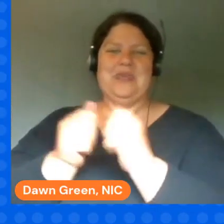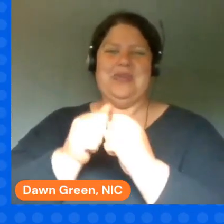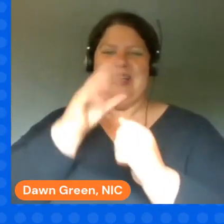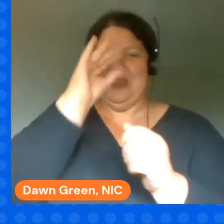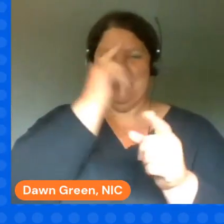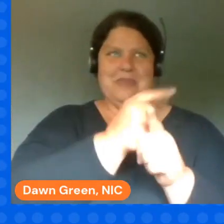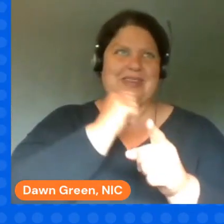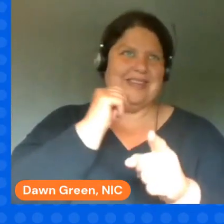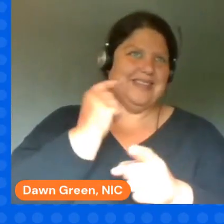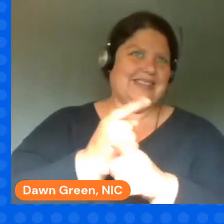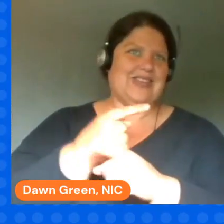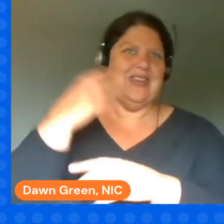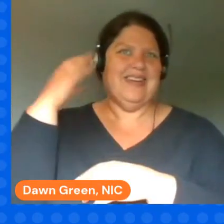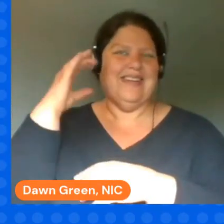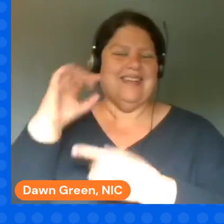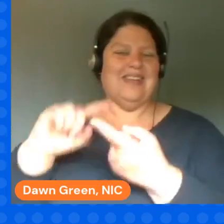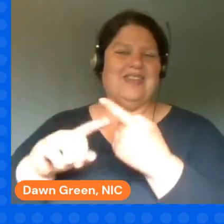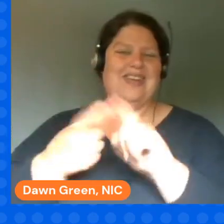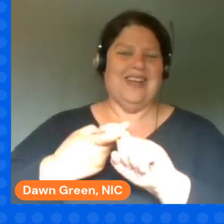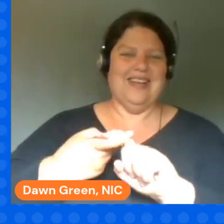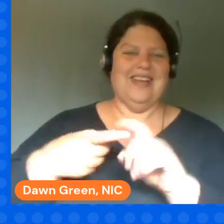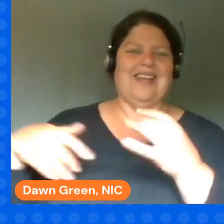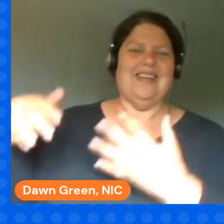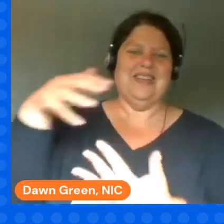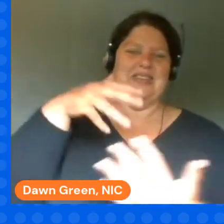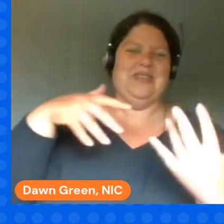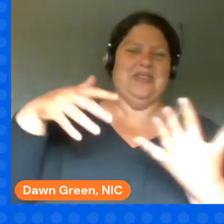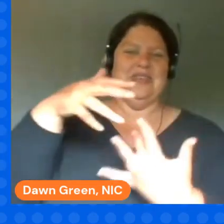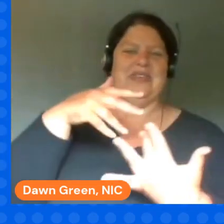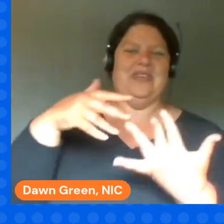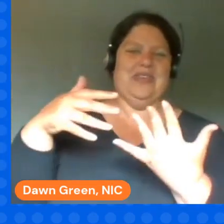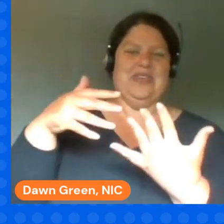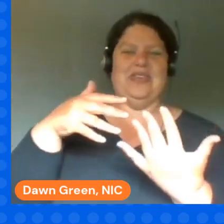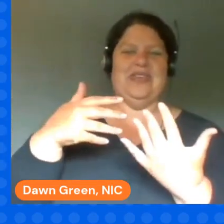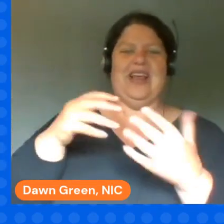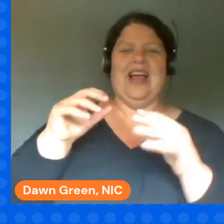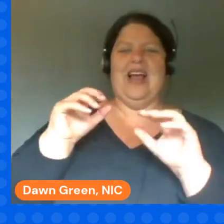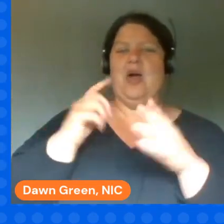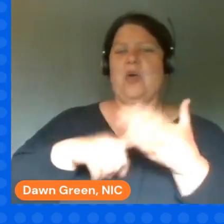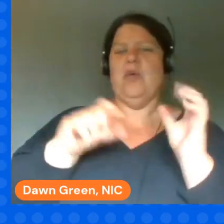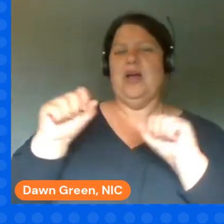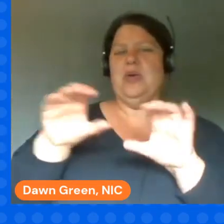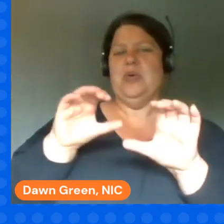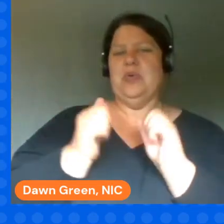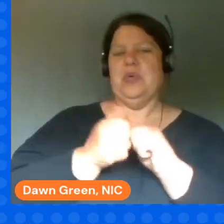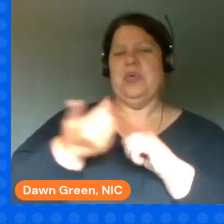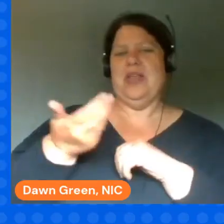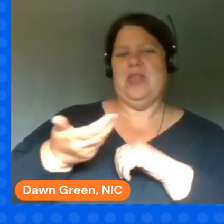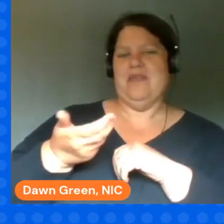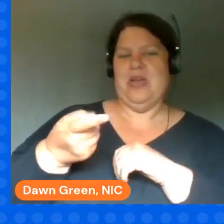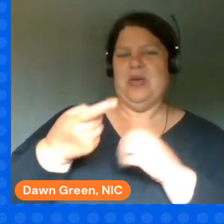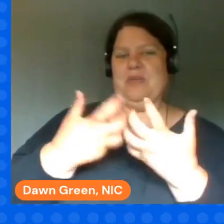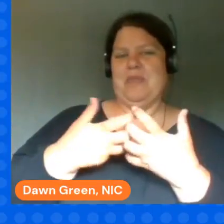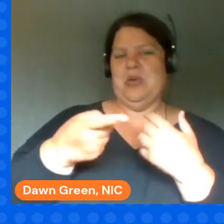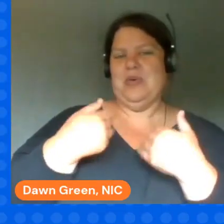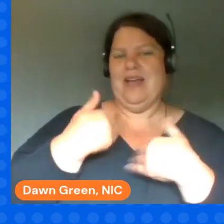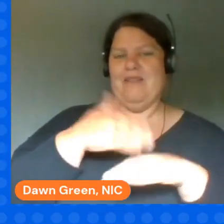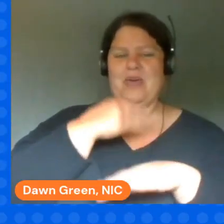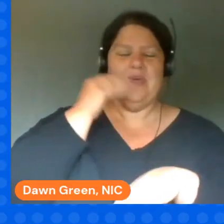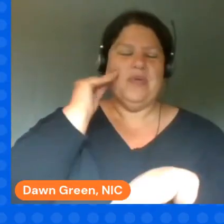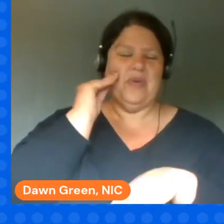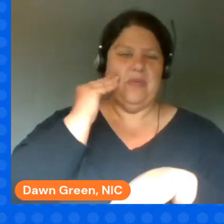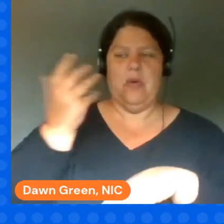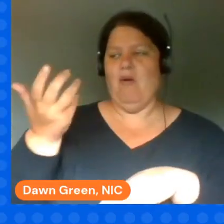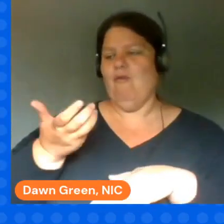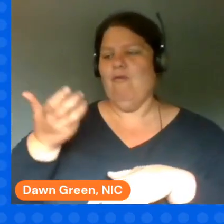like friends. And yeah, what can you do with the device that you have at home, like such a phone or a tablet or something that